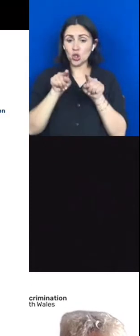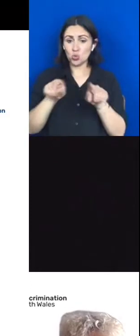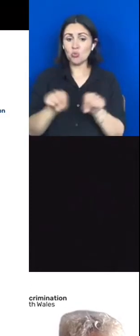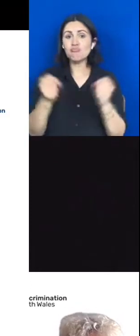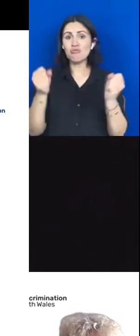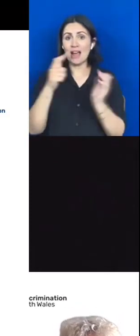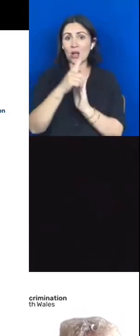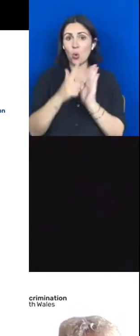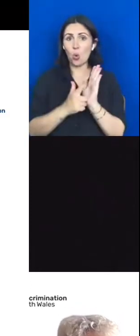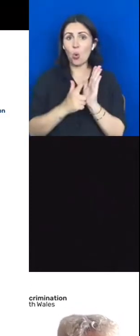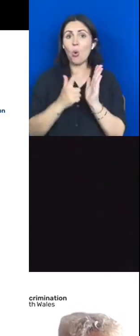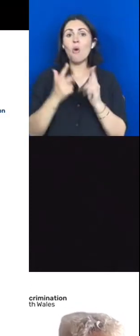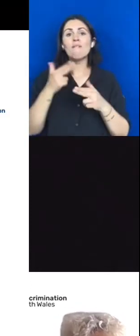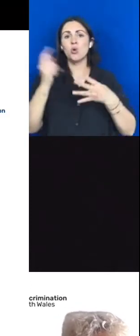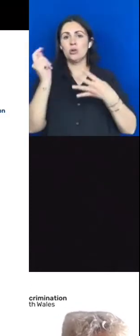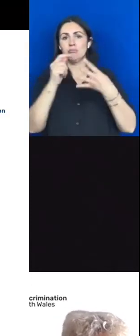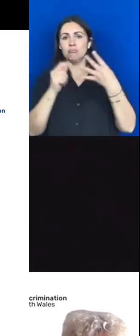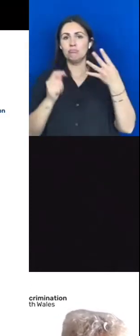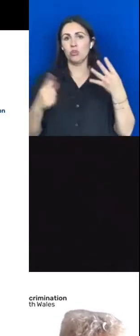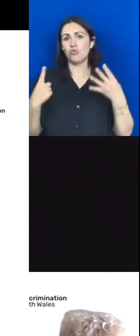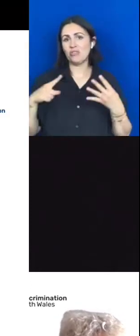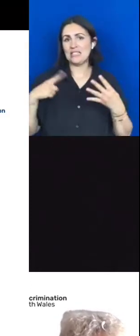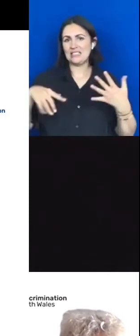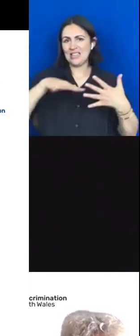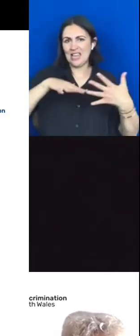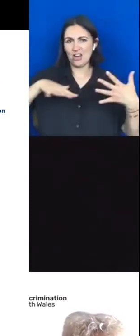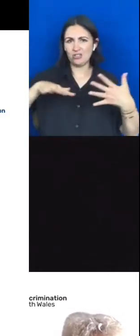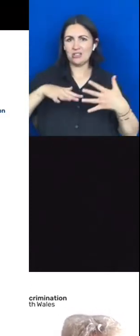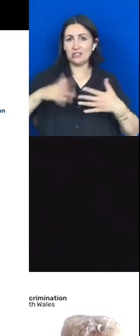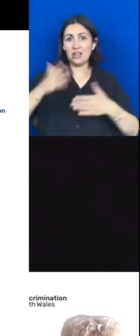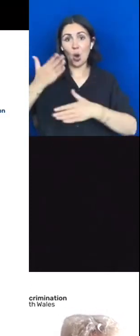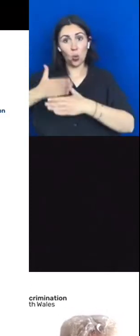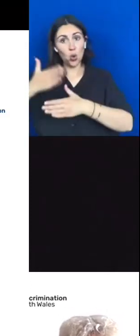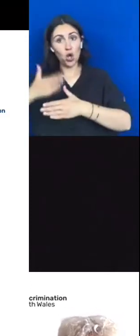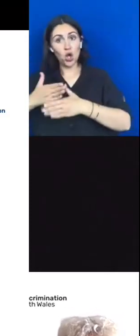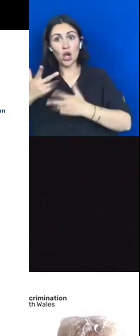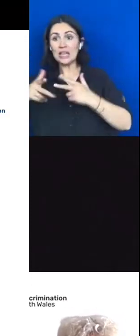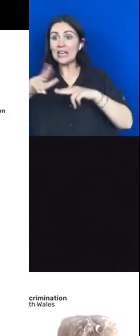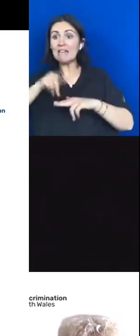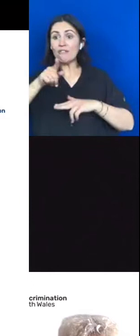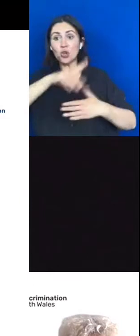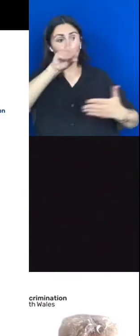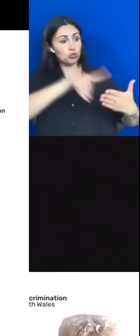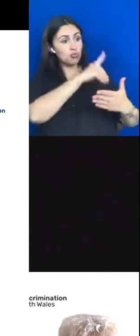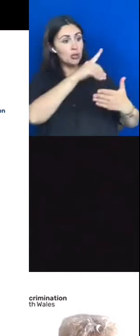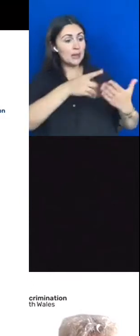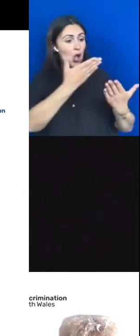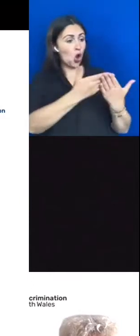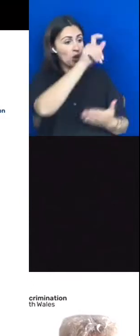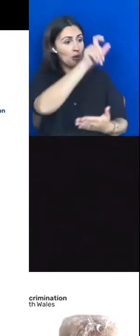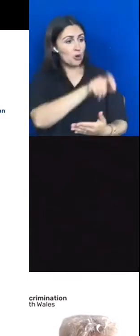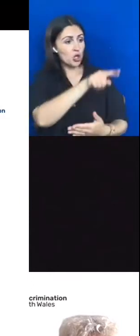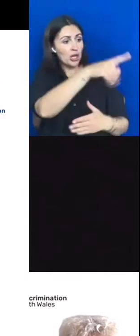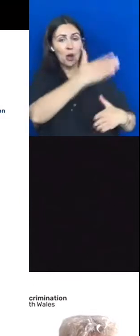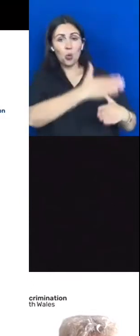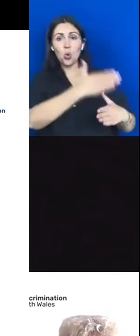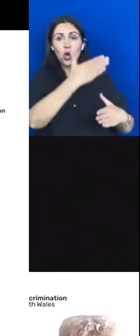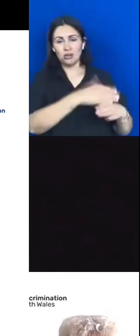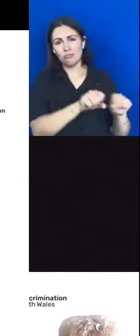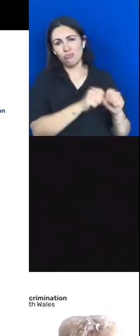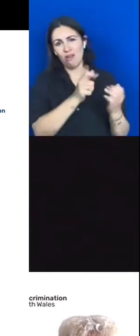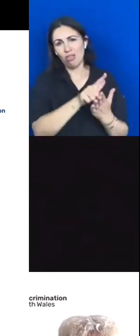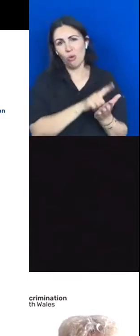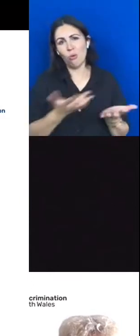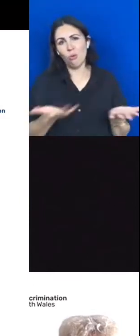life. In employment, so at work or when you are trying to get a job.